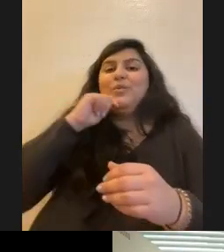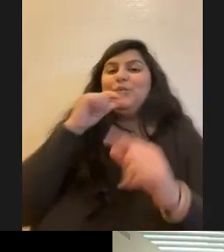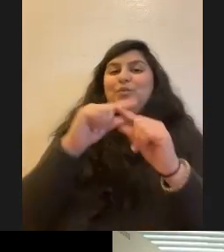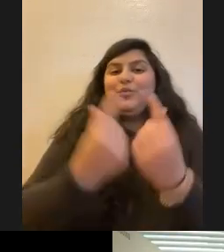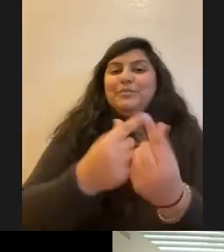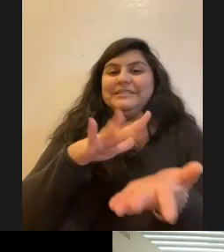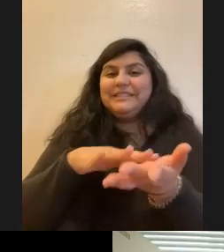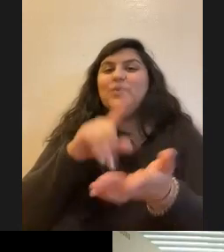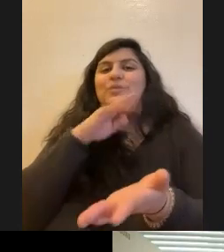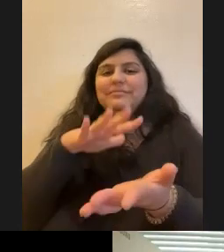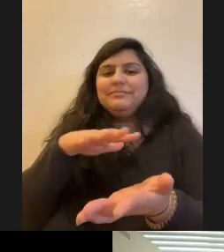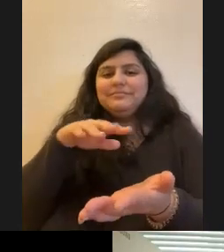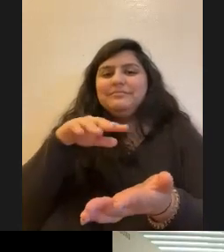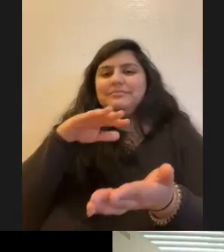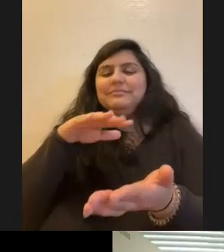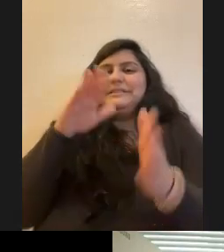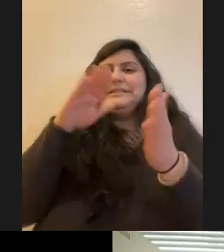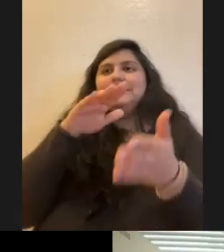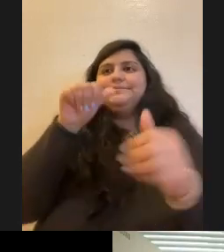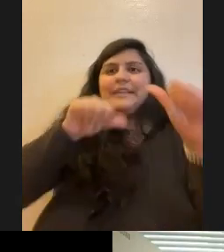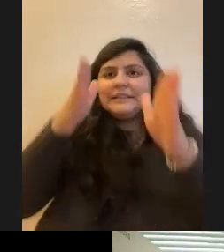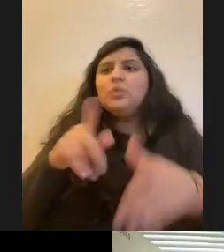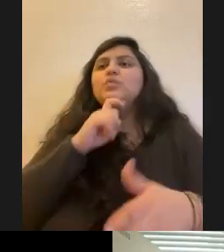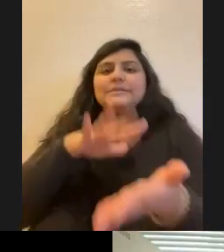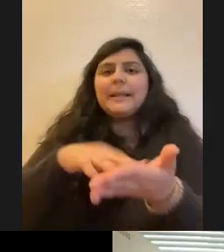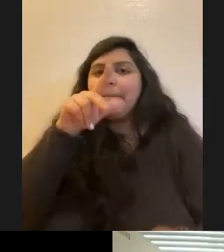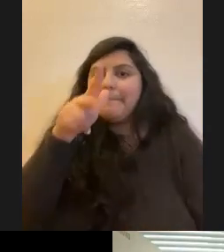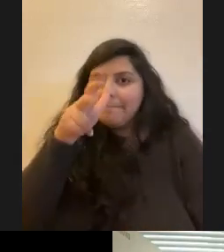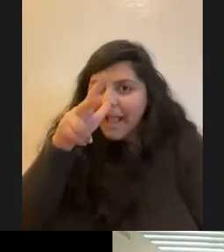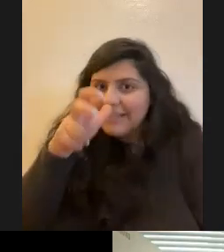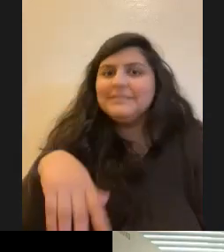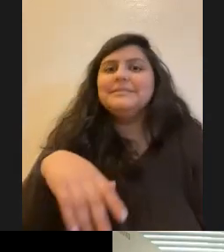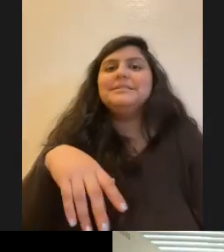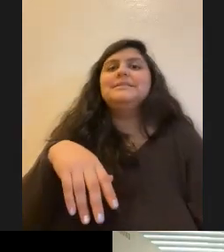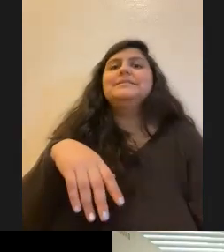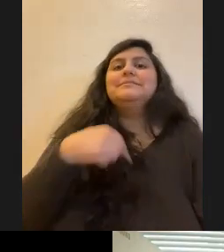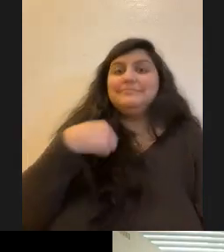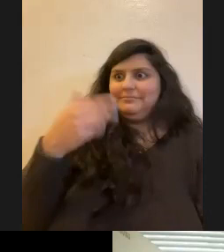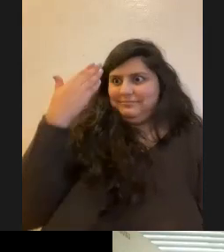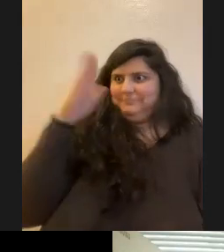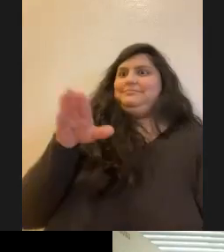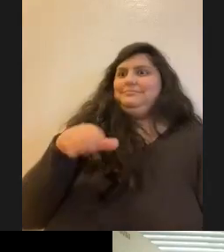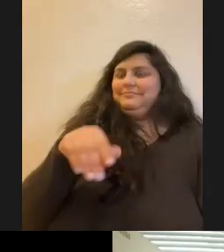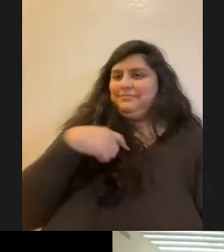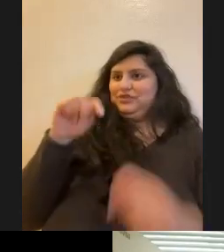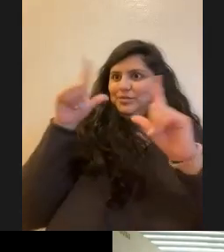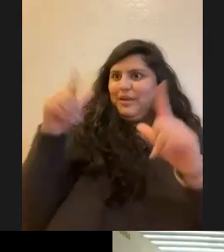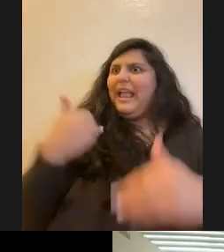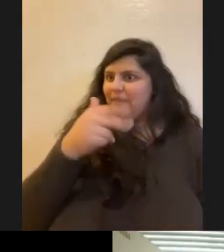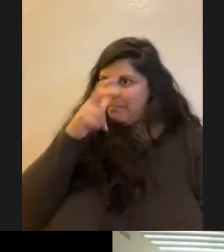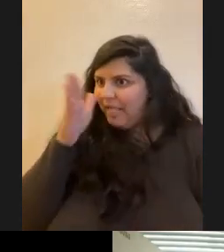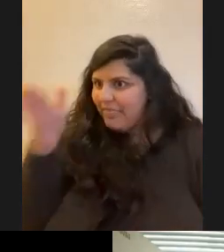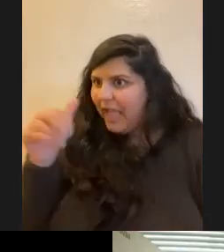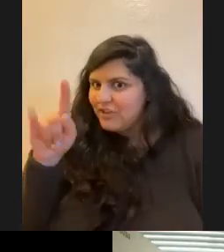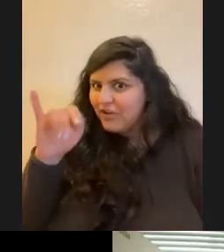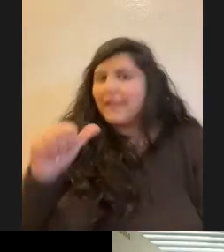the bugs in Antarctica. Personally, that was the first time I heard there was bugs in Antarctica, but there are. So they did a